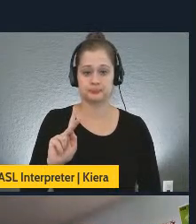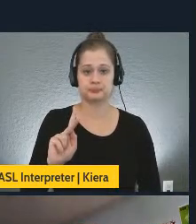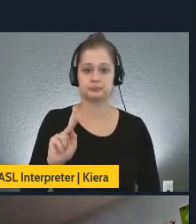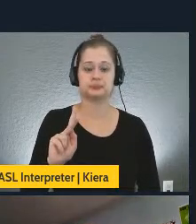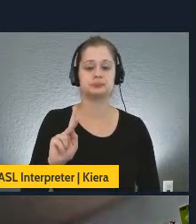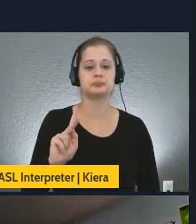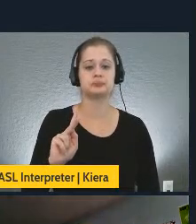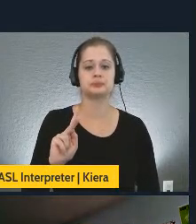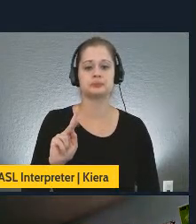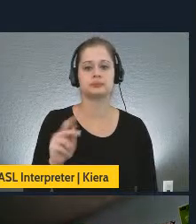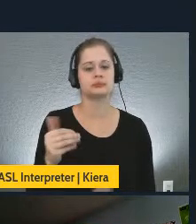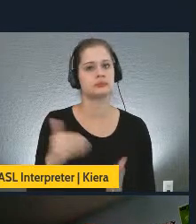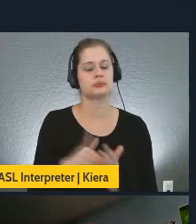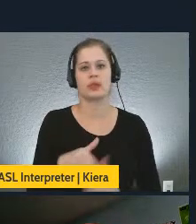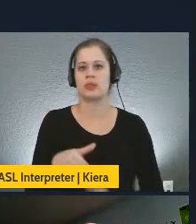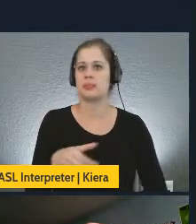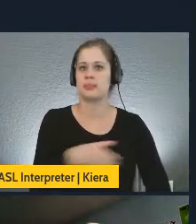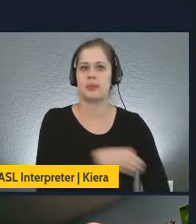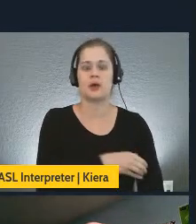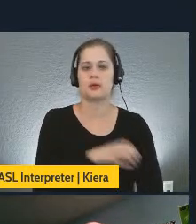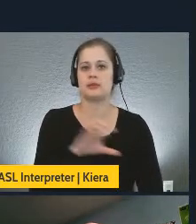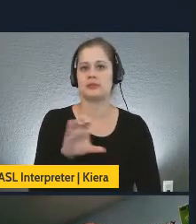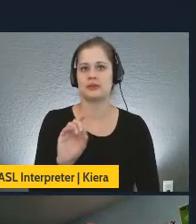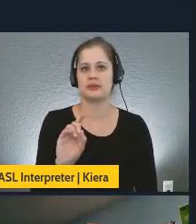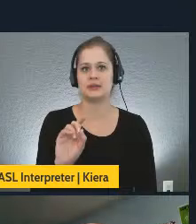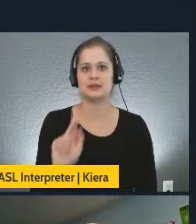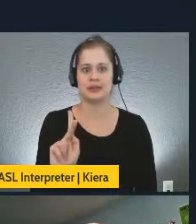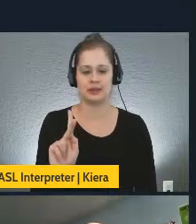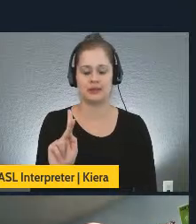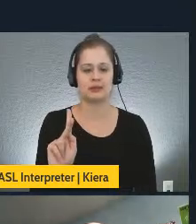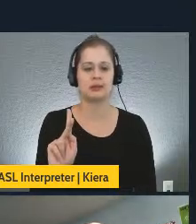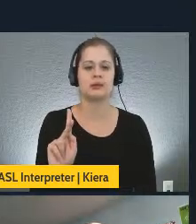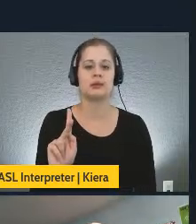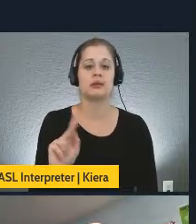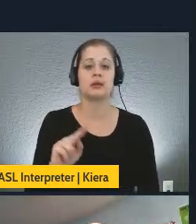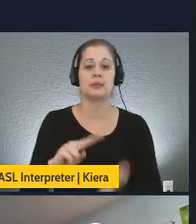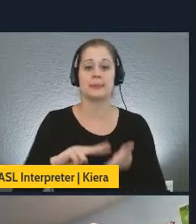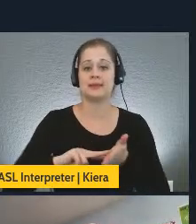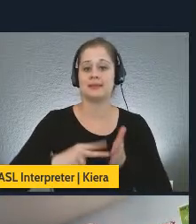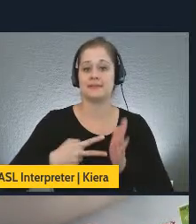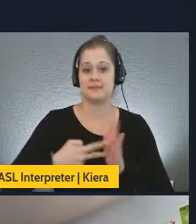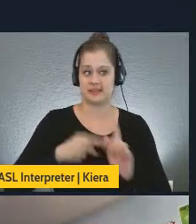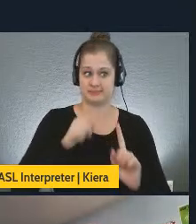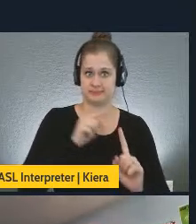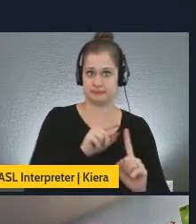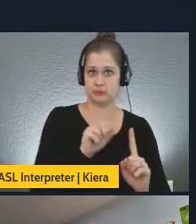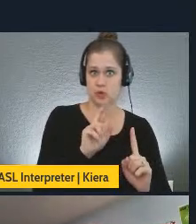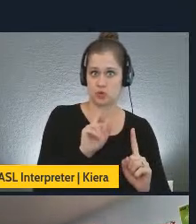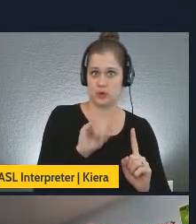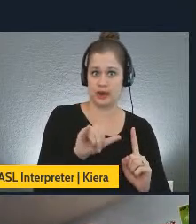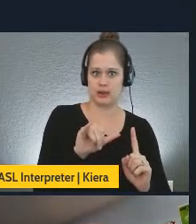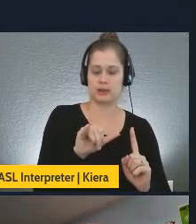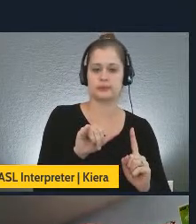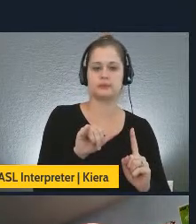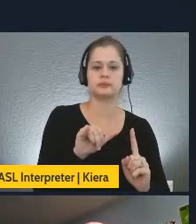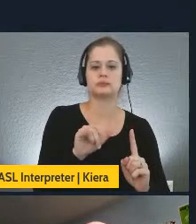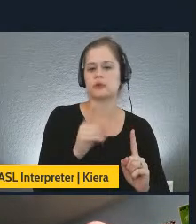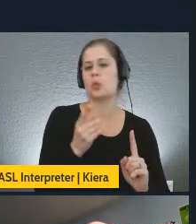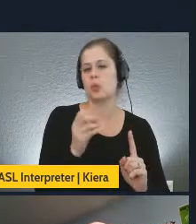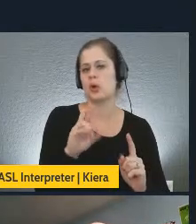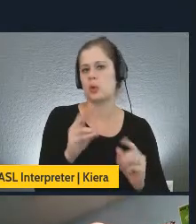again, the power of CDK in that by defining this array, one or more entries in this